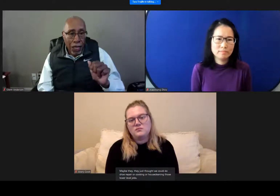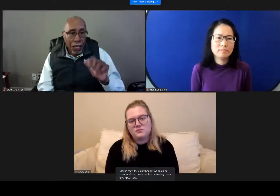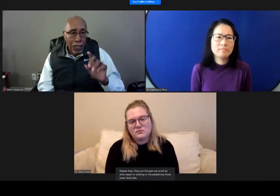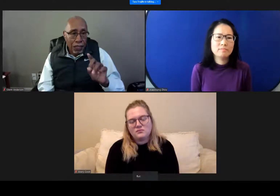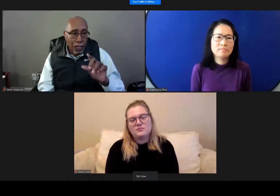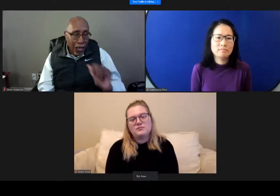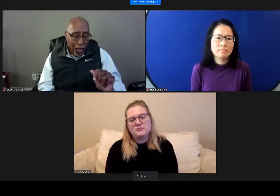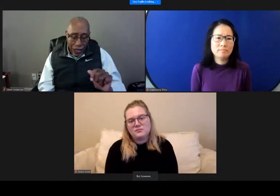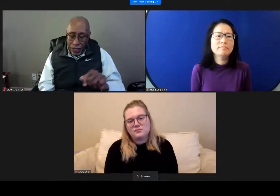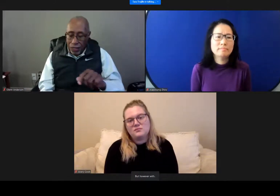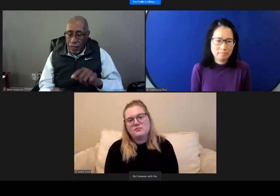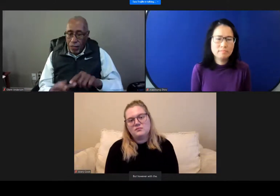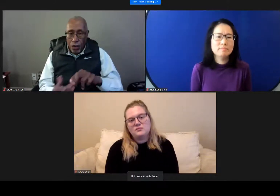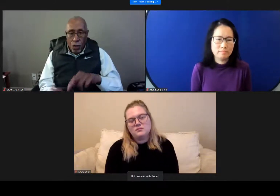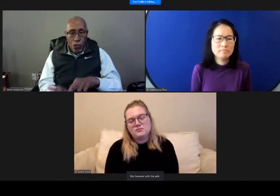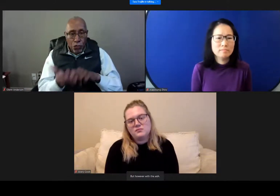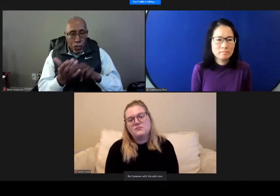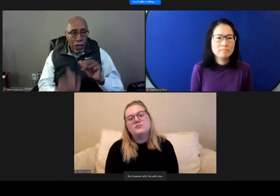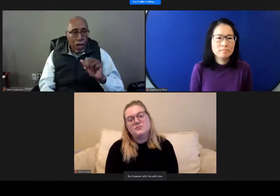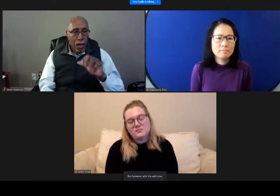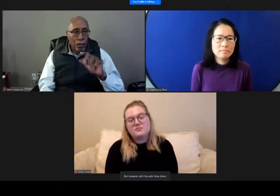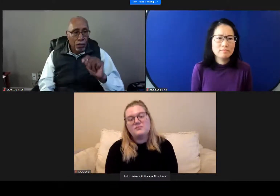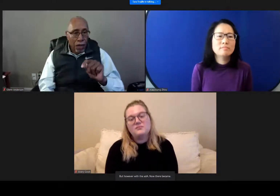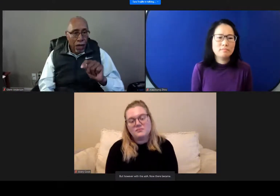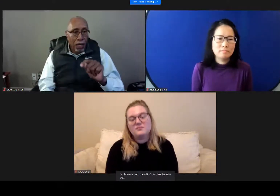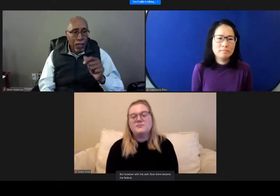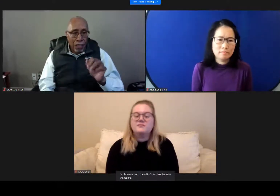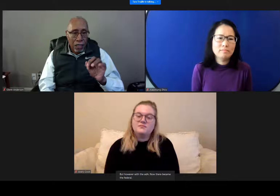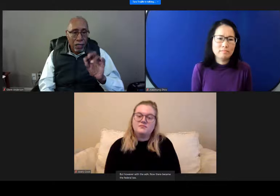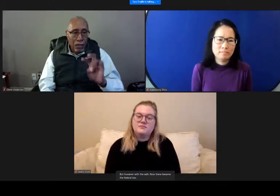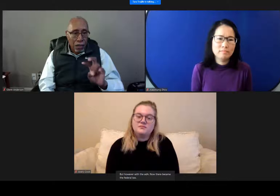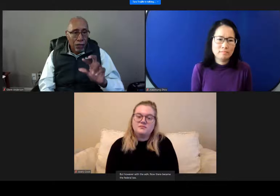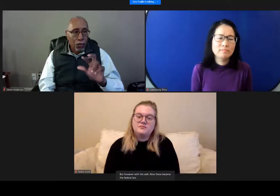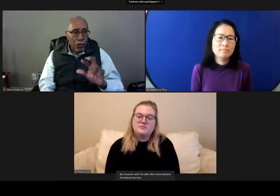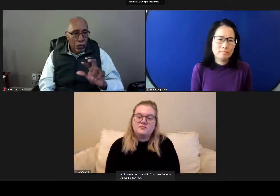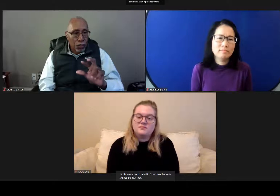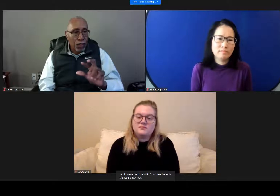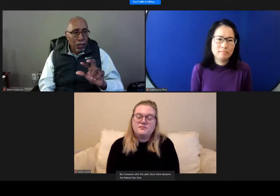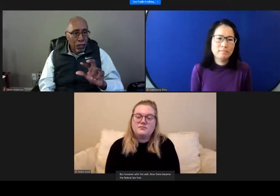But however, with the ADA, now there became the federal law that